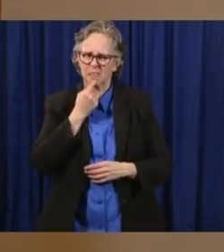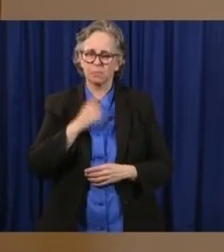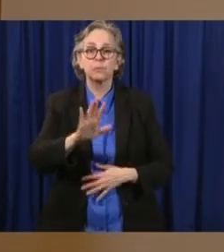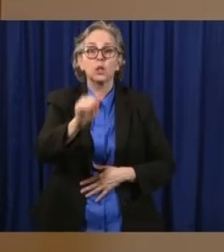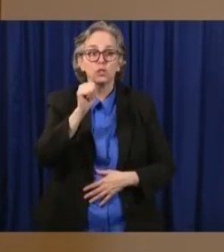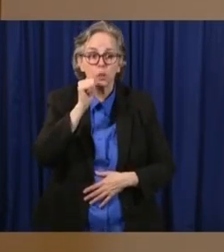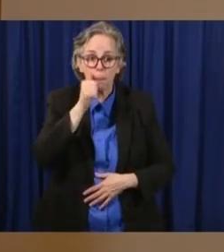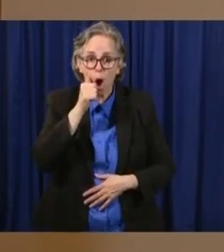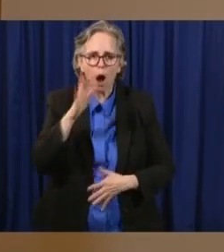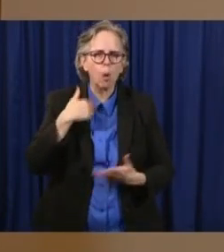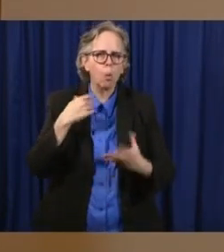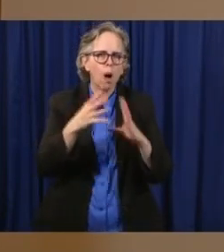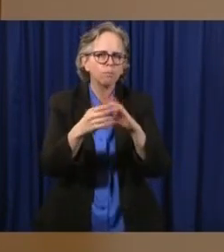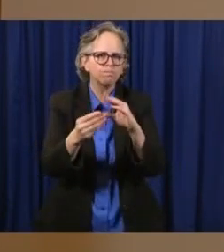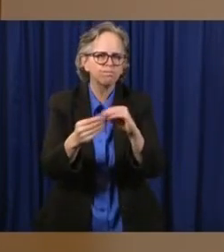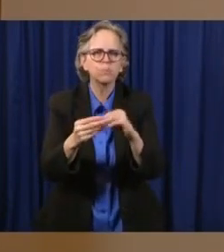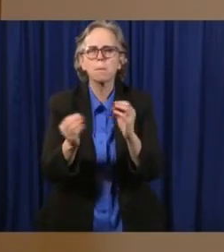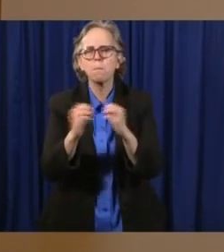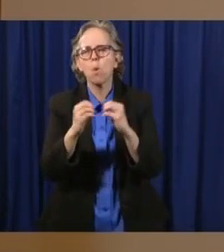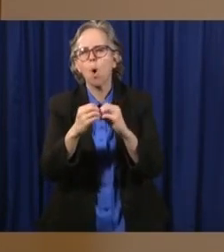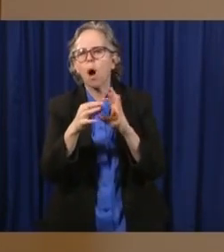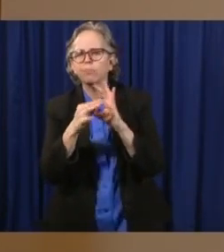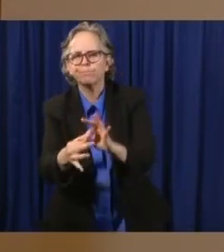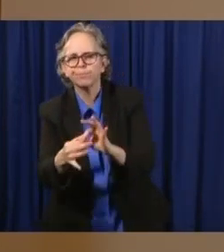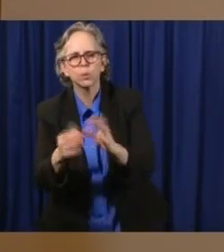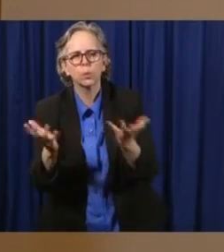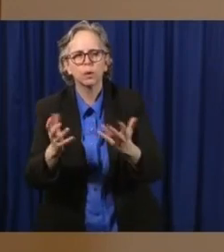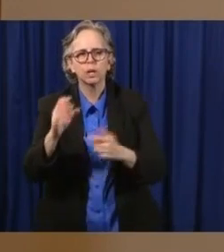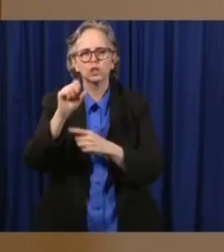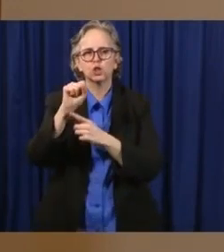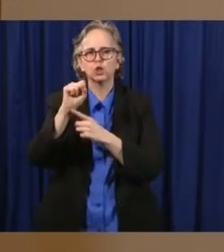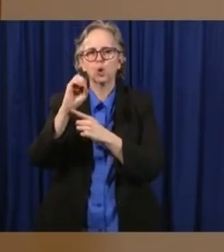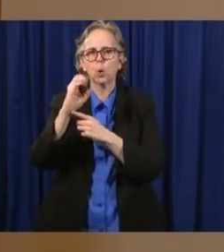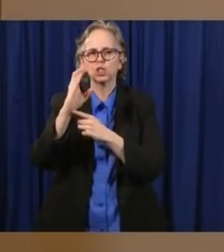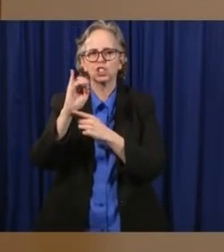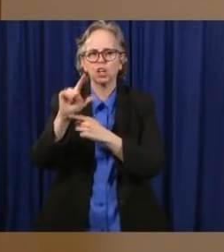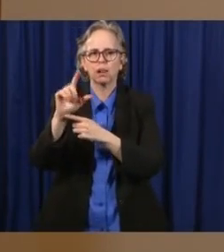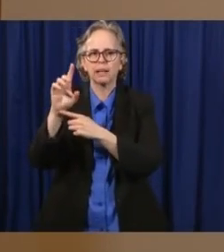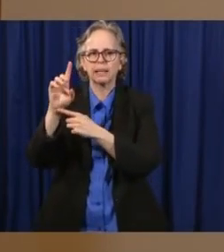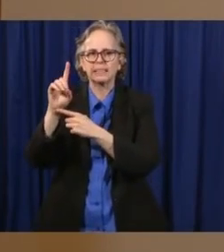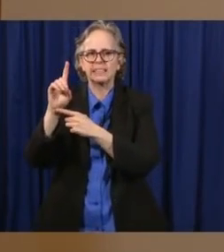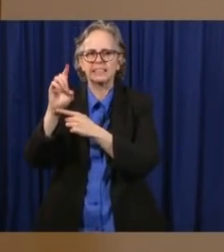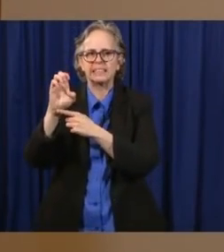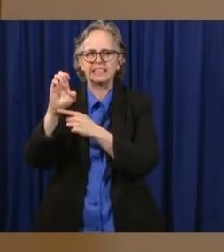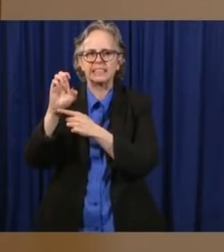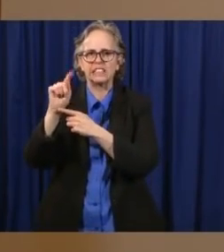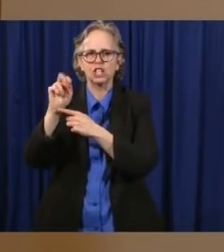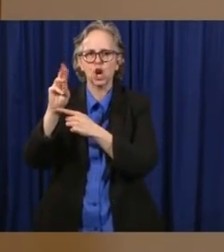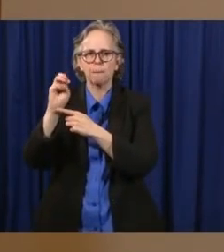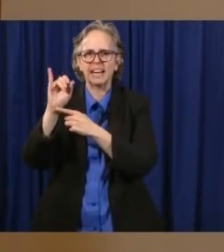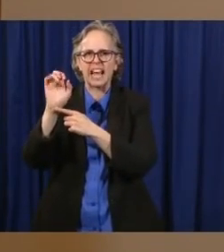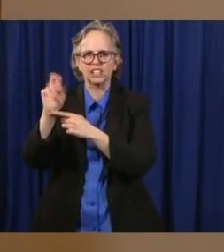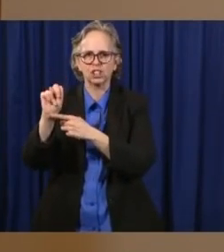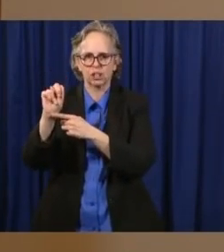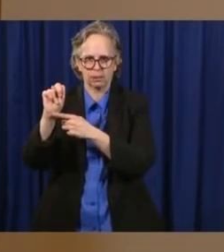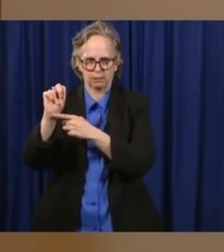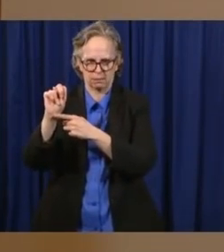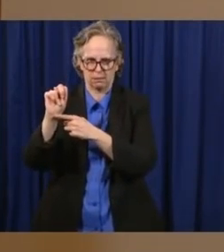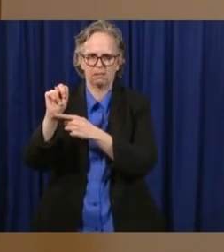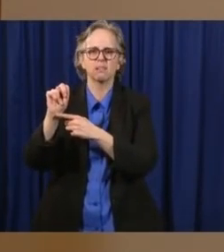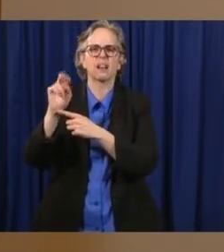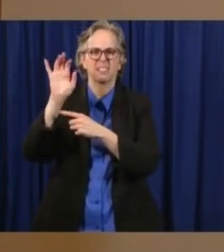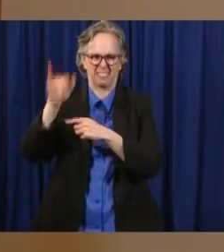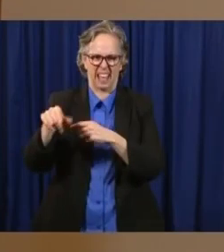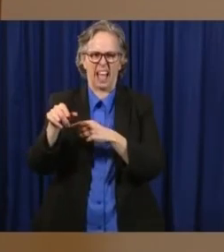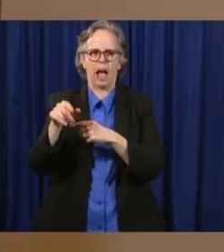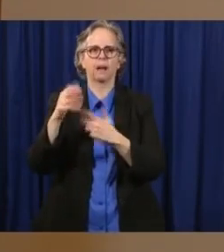social determinants on health. This is a huge strain on our social services. Every one